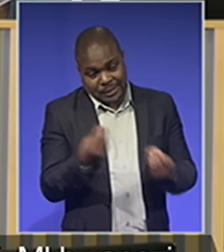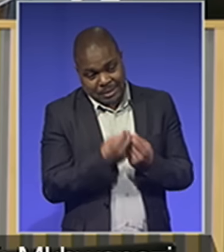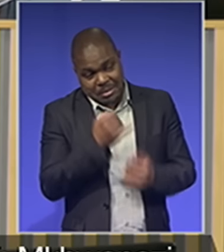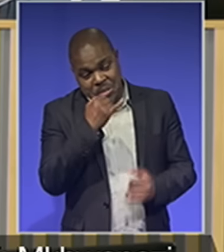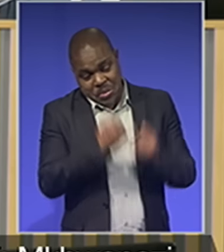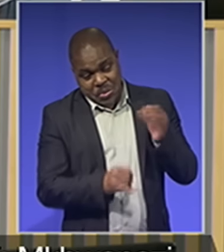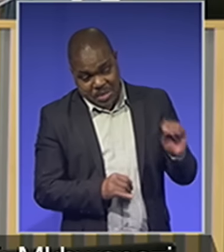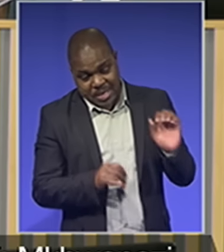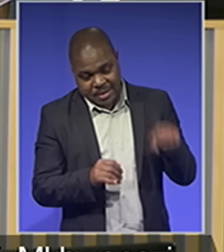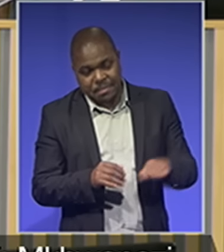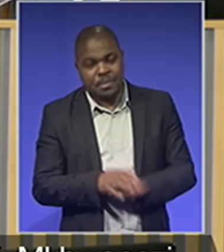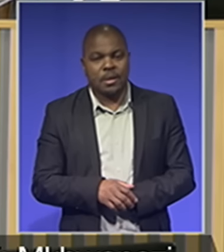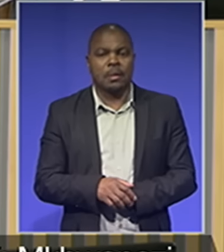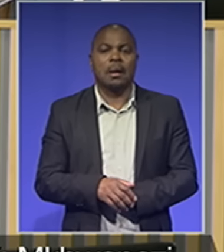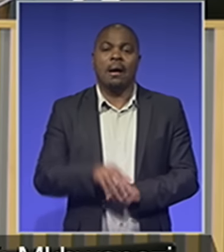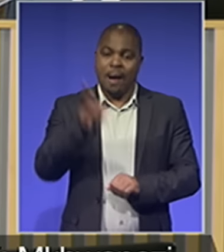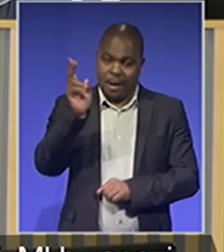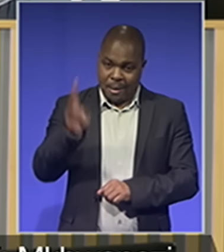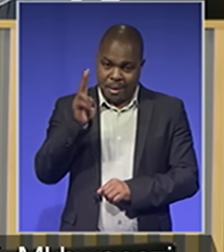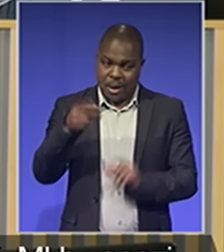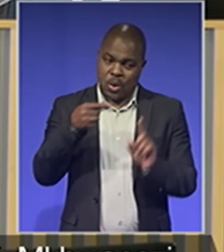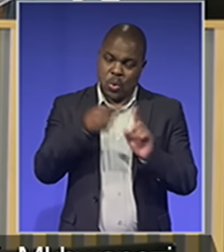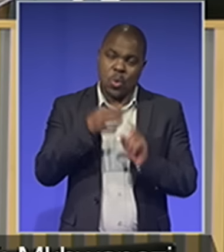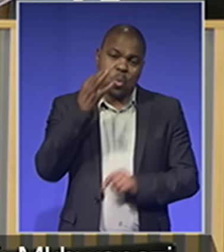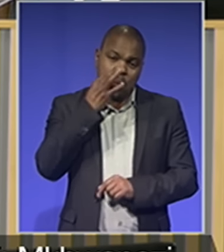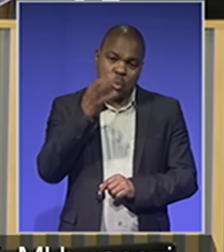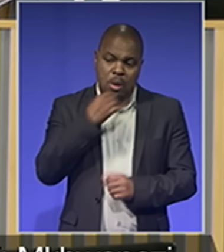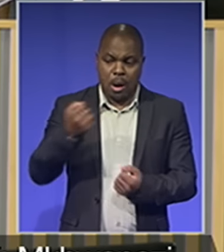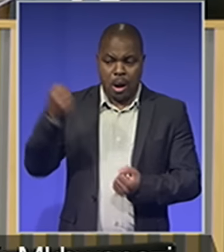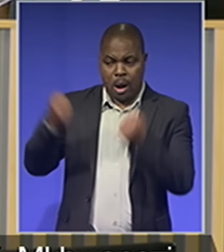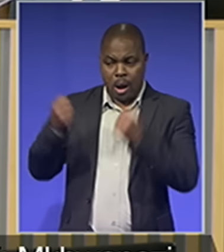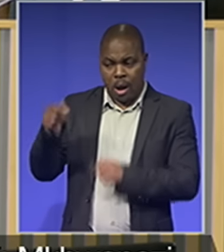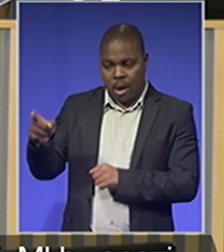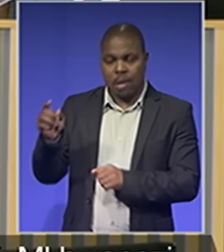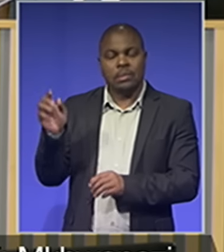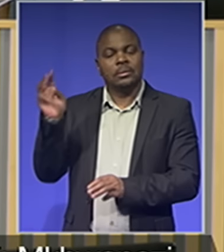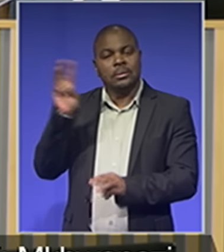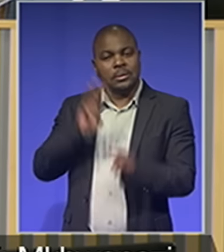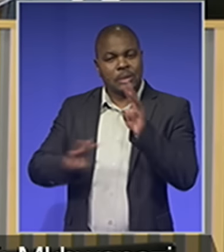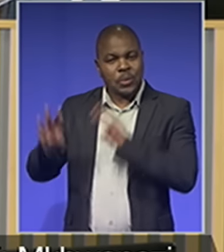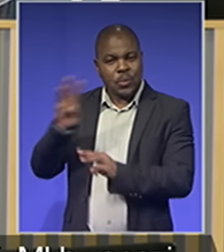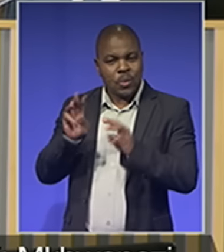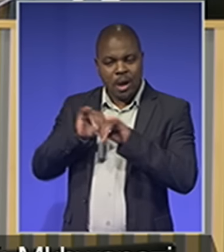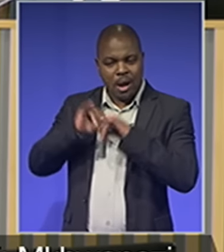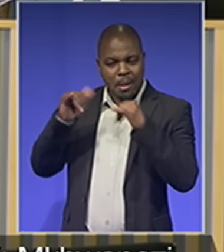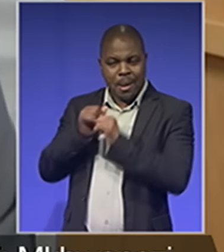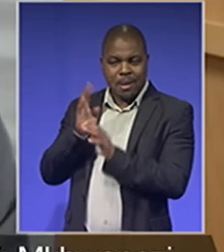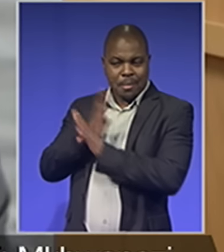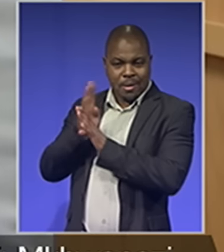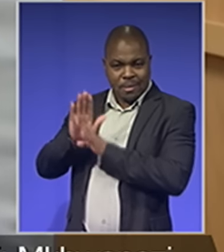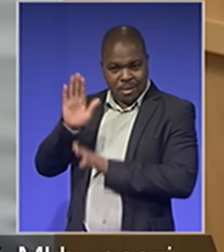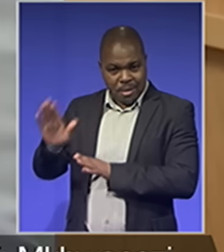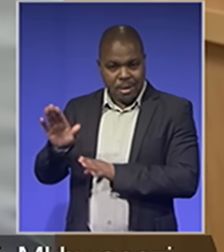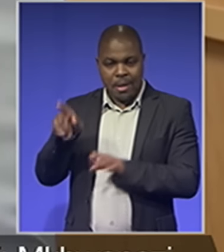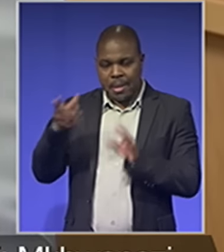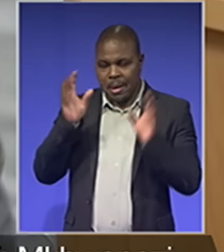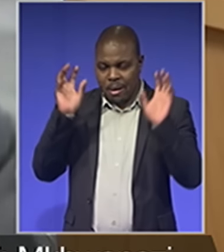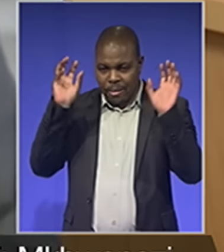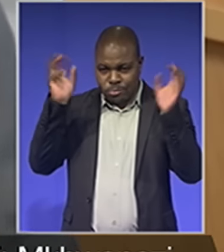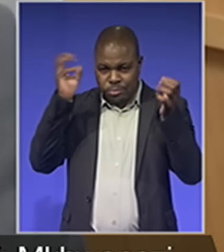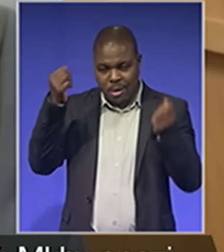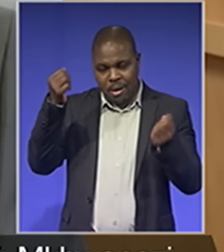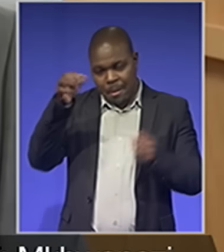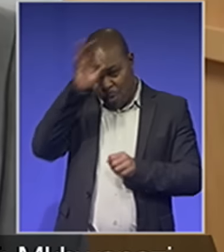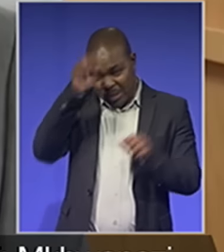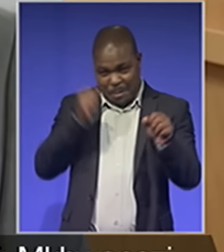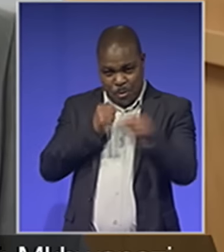wrong. Mkhwanazi o tlaleleditse ka gore dijanaga tseno tsa tshireletso ya poraefete tse go begwang di tsentswe dipone tsa